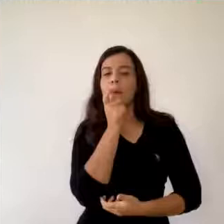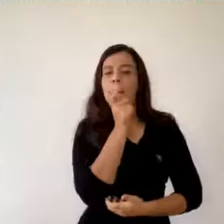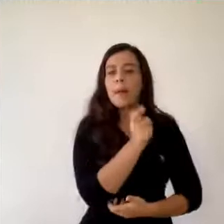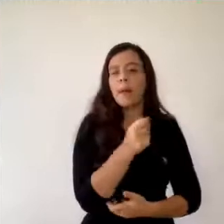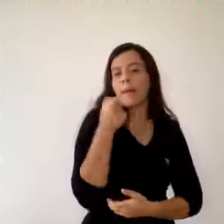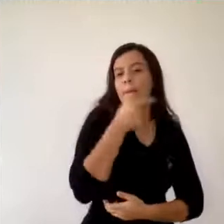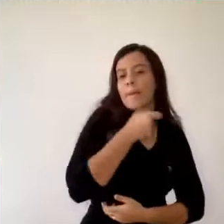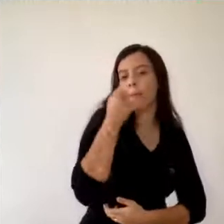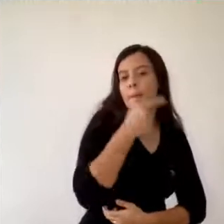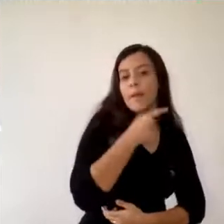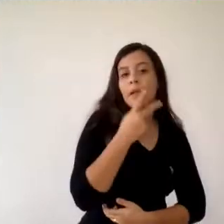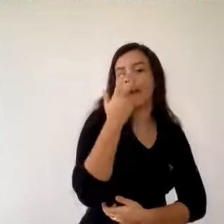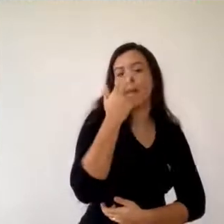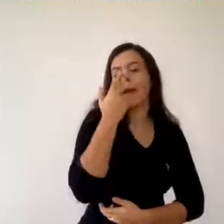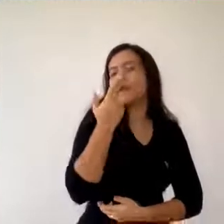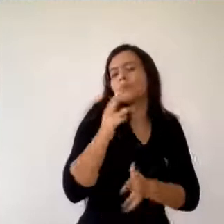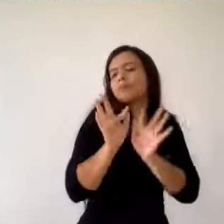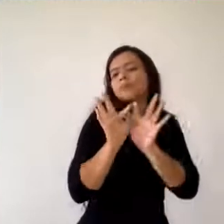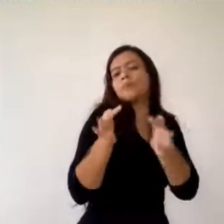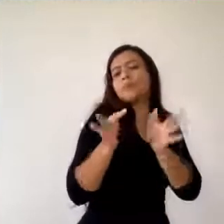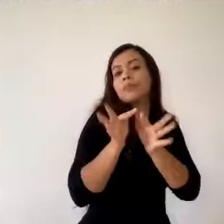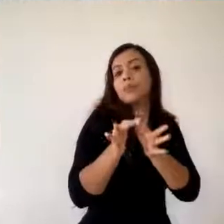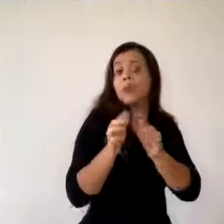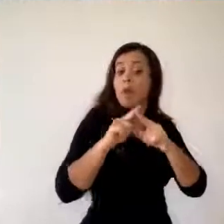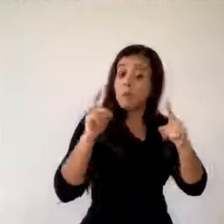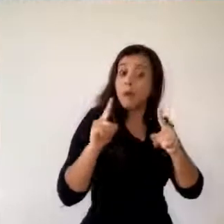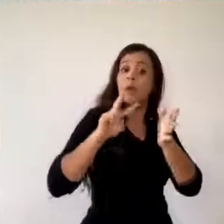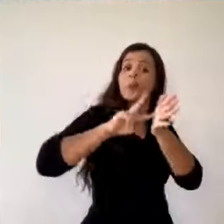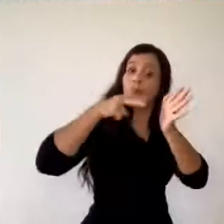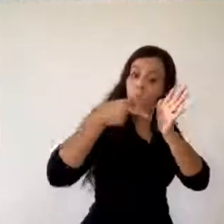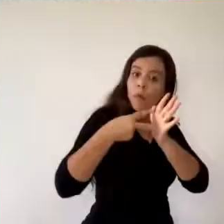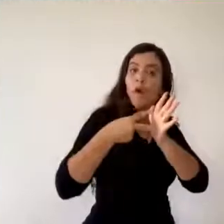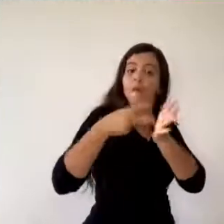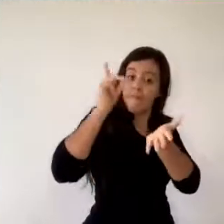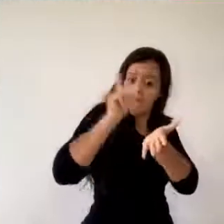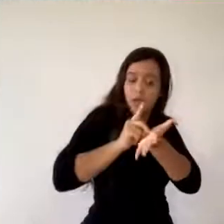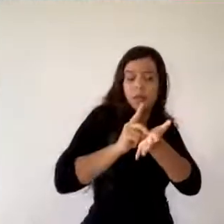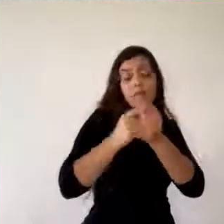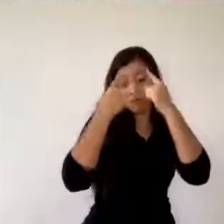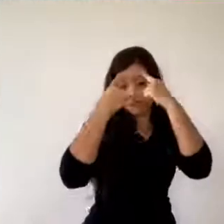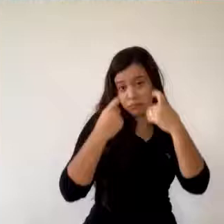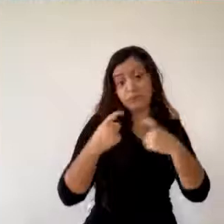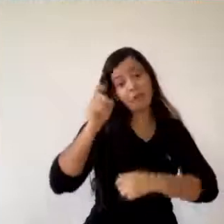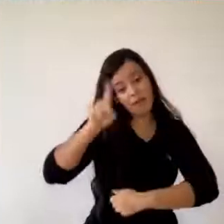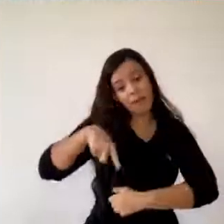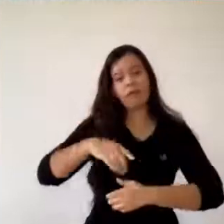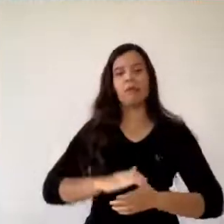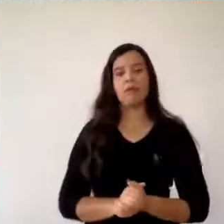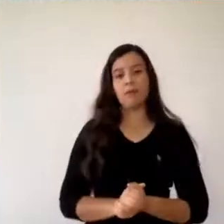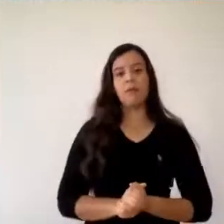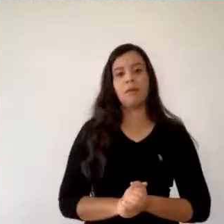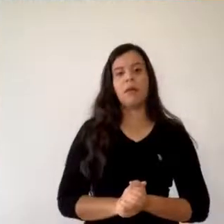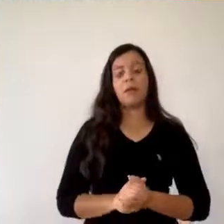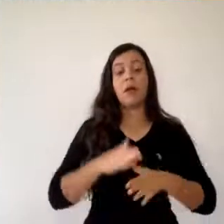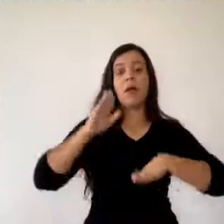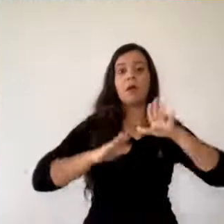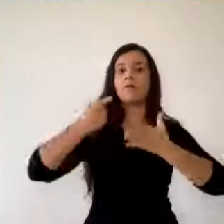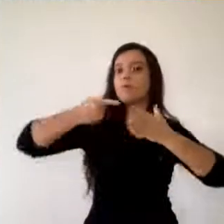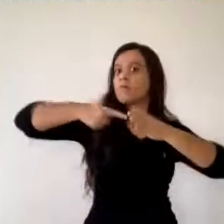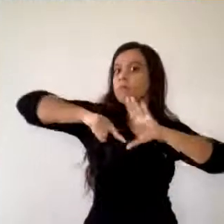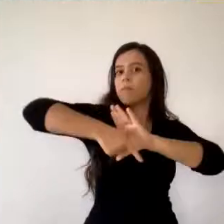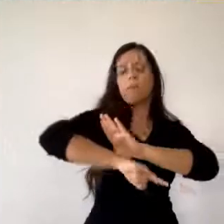it, innocent term, which seems to be just an innocent joke,